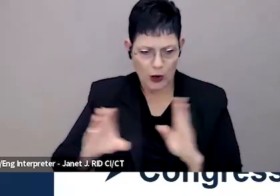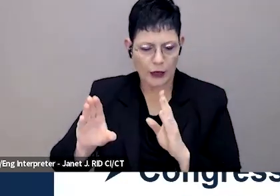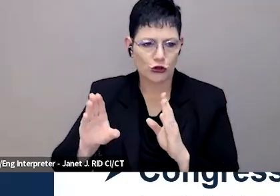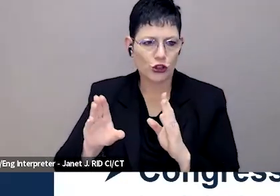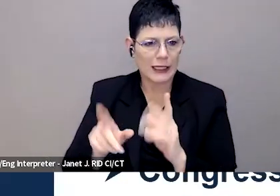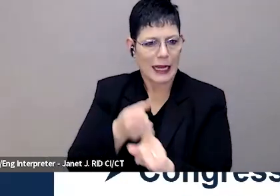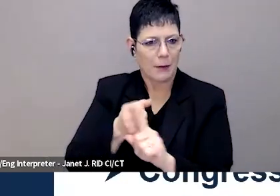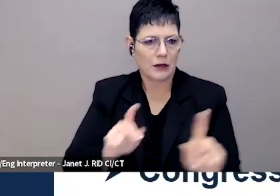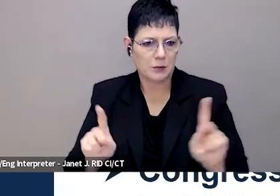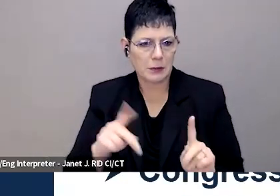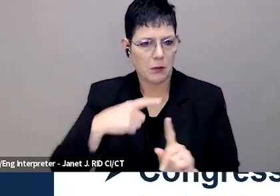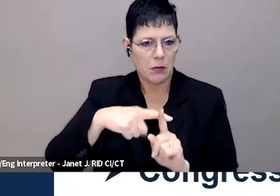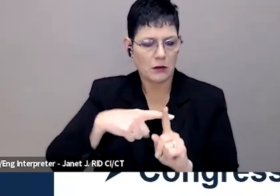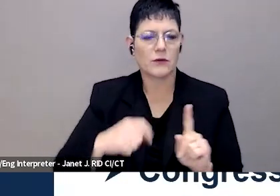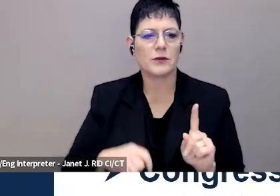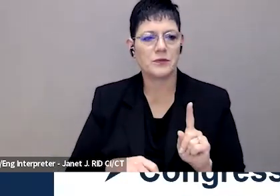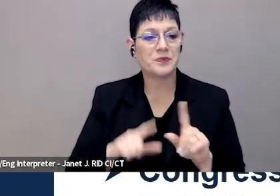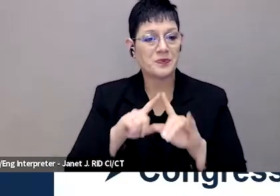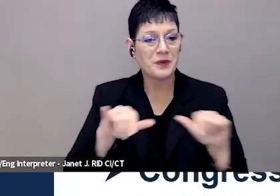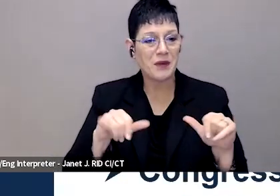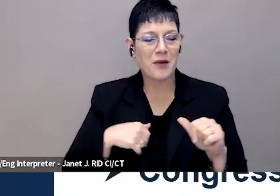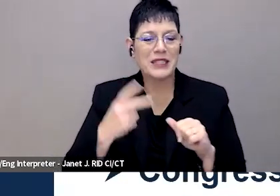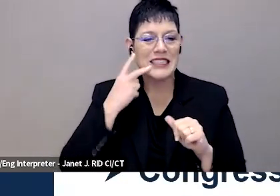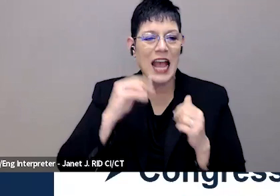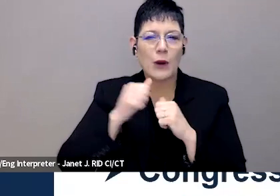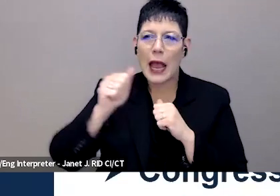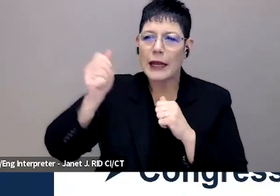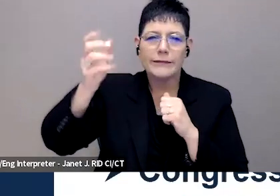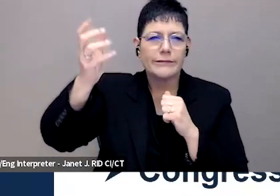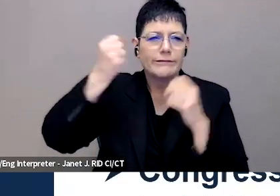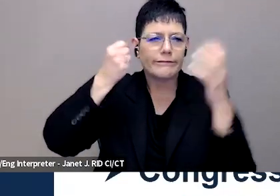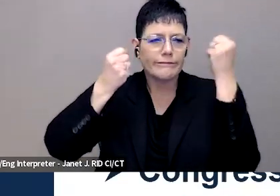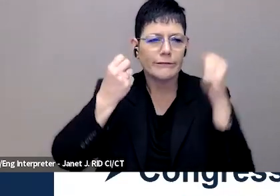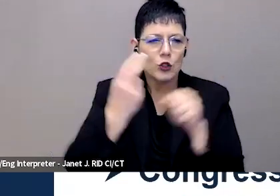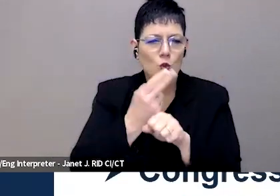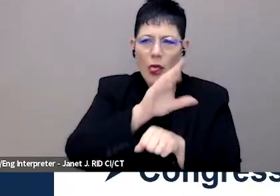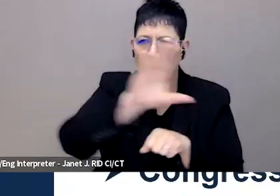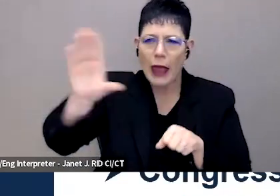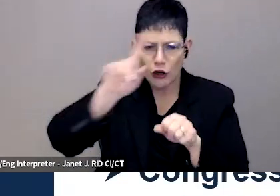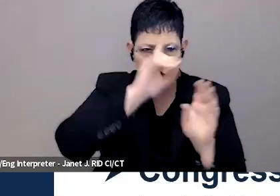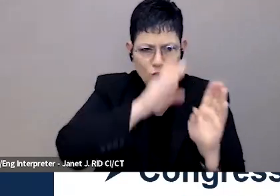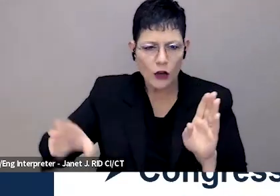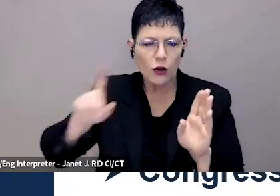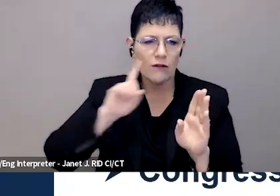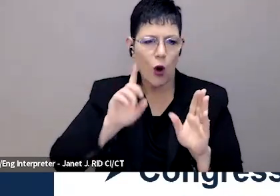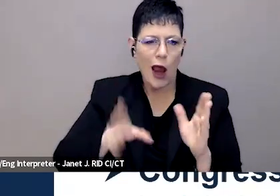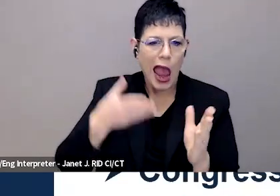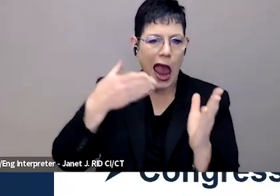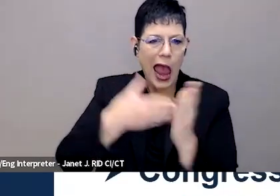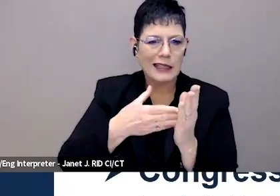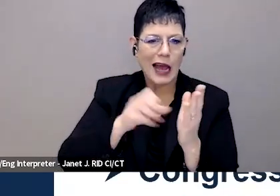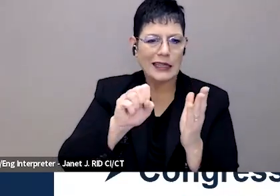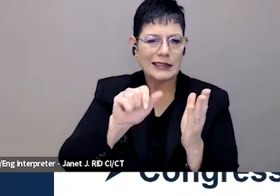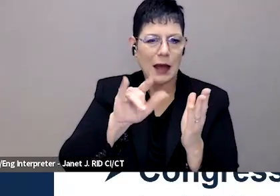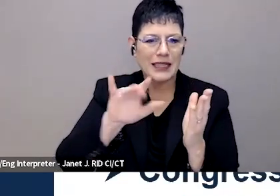advocate. We also see opportunities to learn from other strategies. The national strategy to combat anti-Semitism is a great